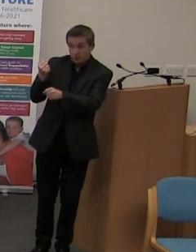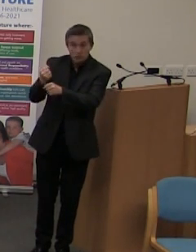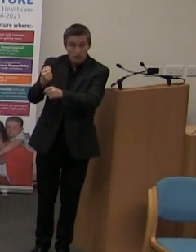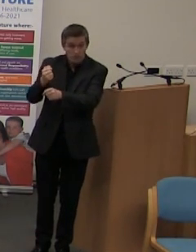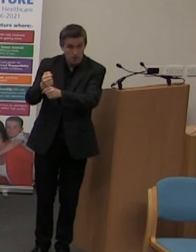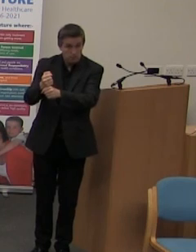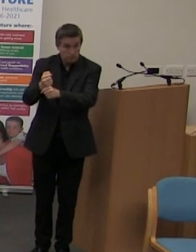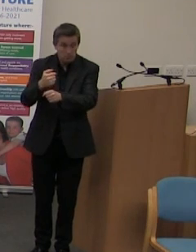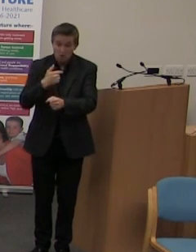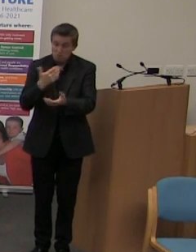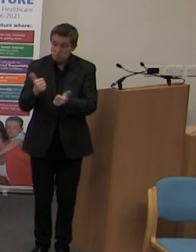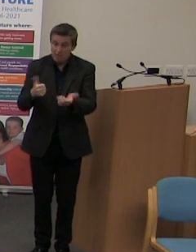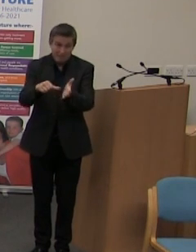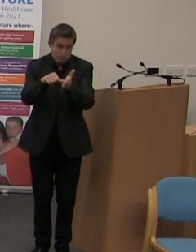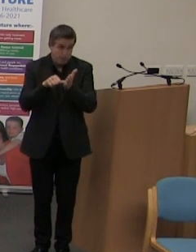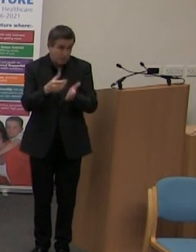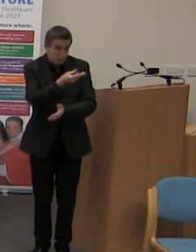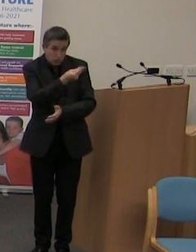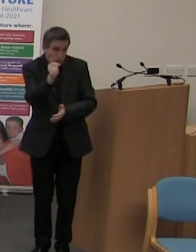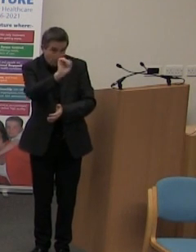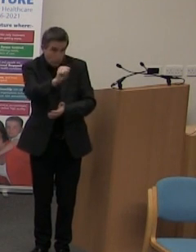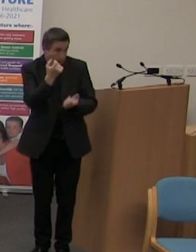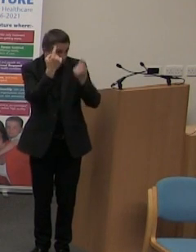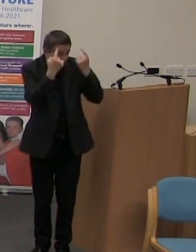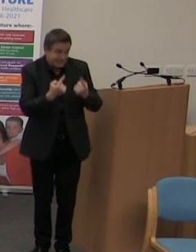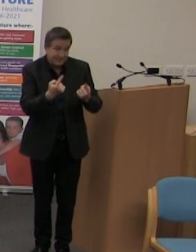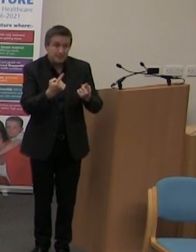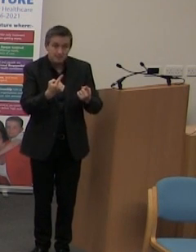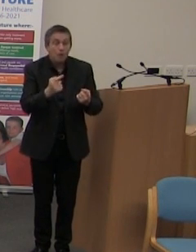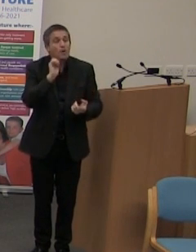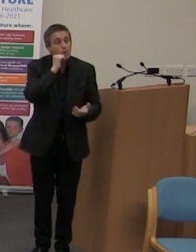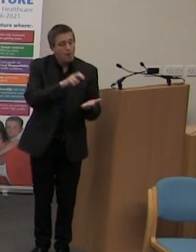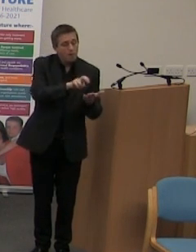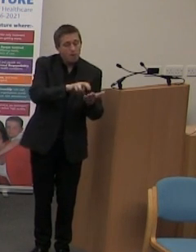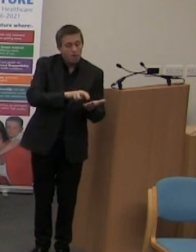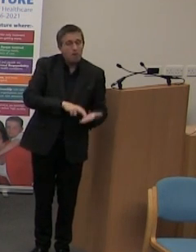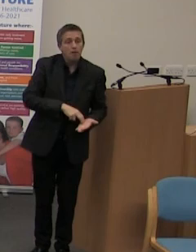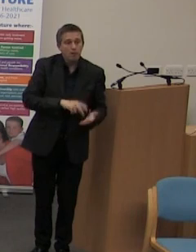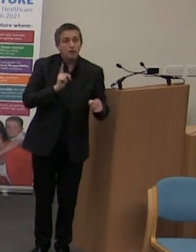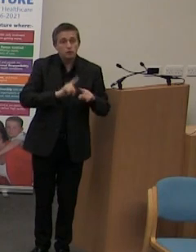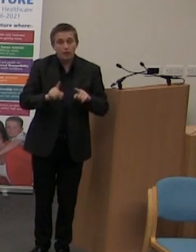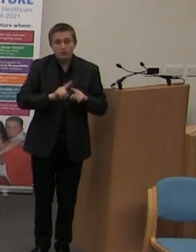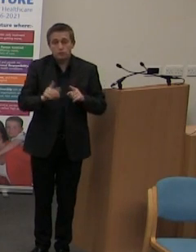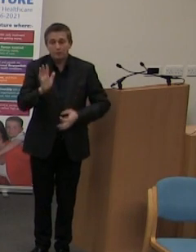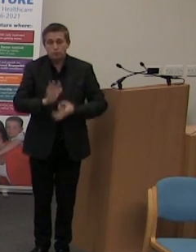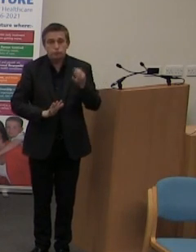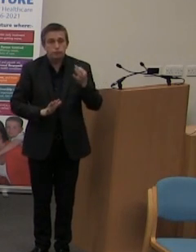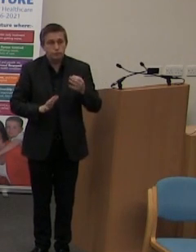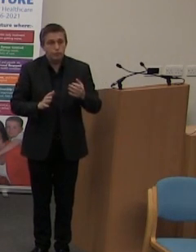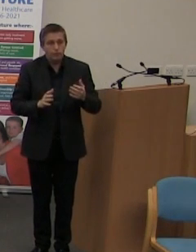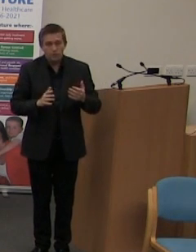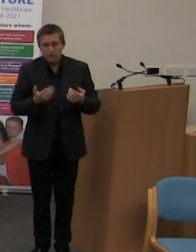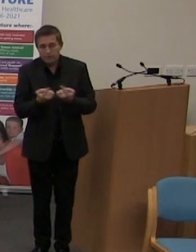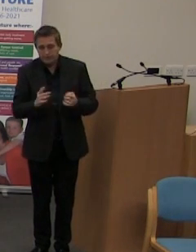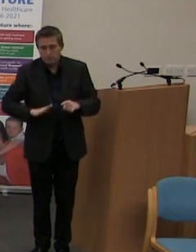context, some of the things that you've suggested, some of the things that you've raised are really important, and we'll take those back and hopefully build on the contacts that we can make today about how